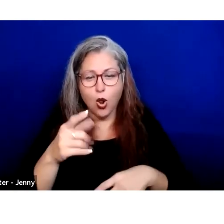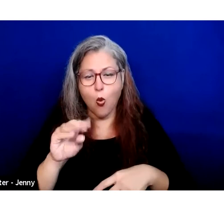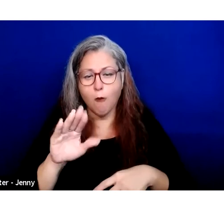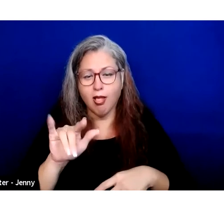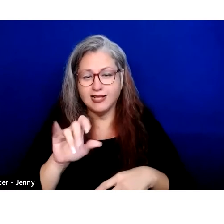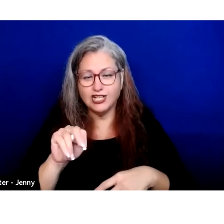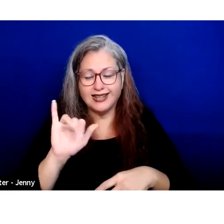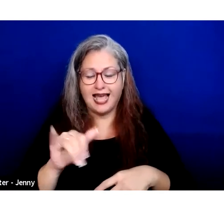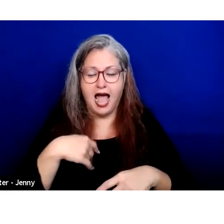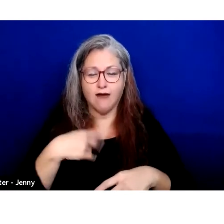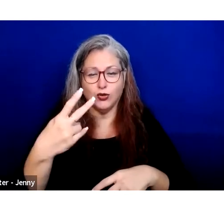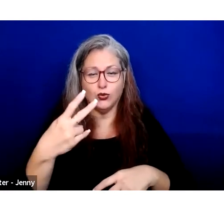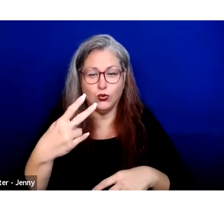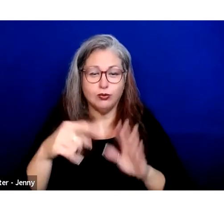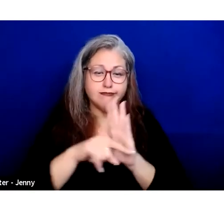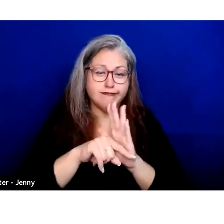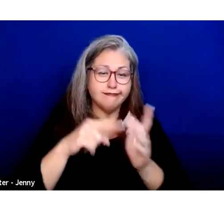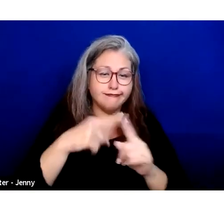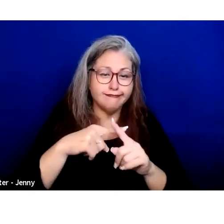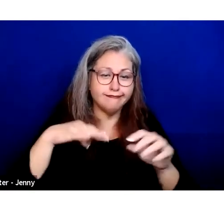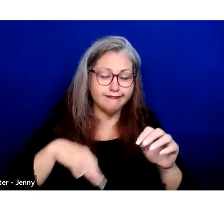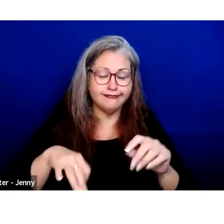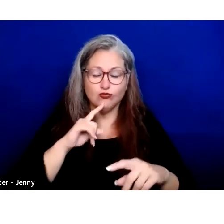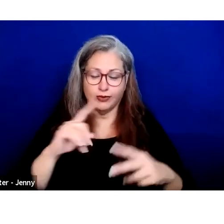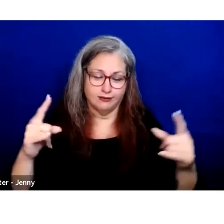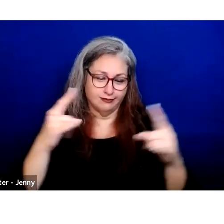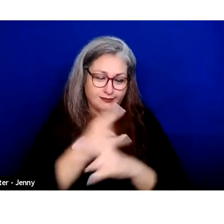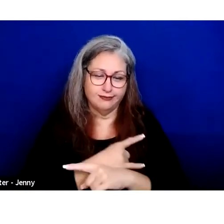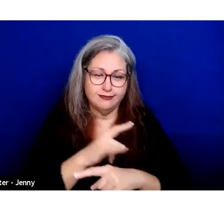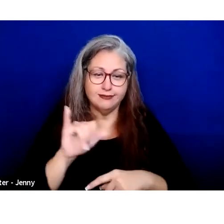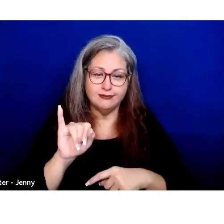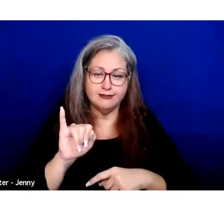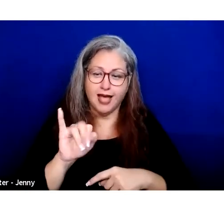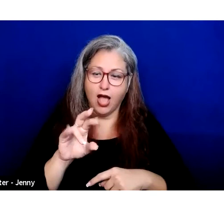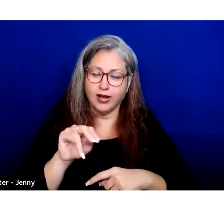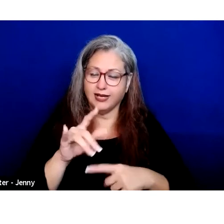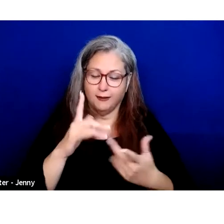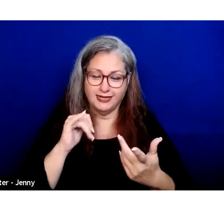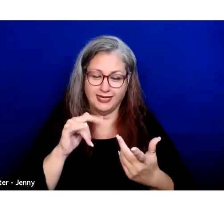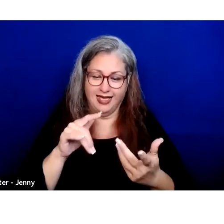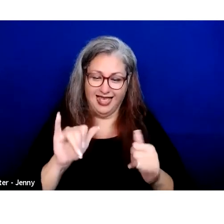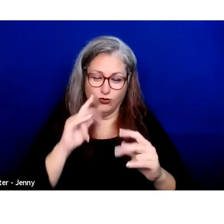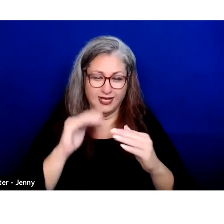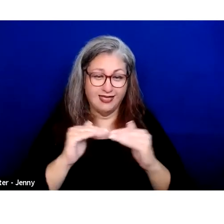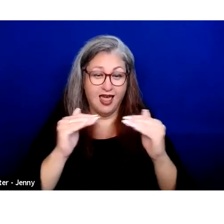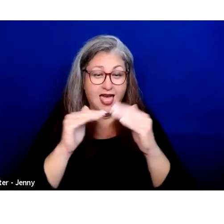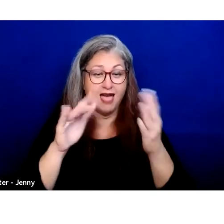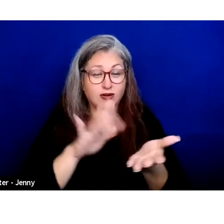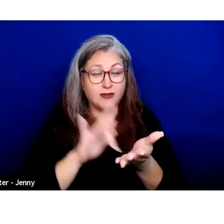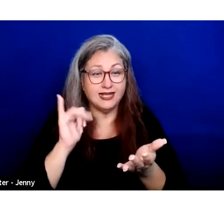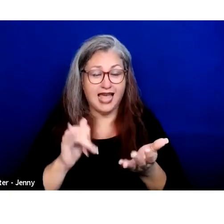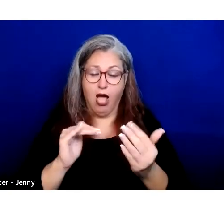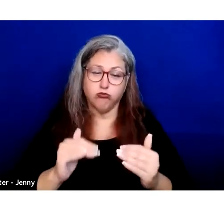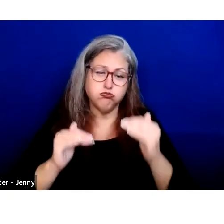a double-edged sword. There's the kind of cruel irony in that this level of exploitation, which now, again,